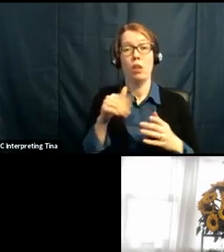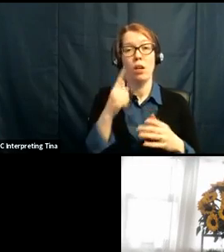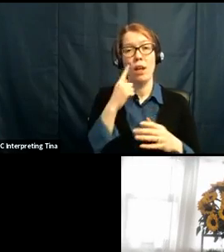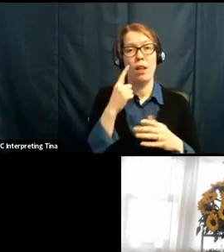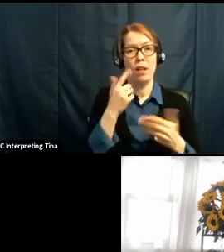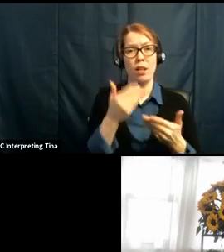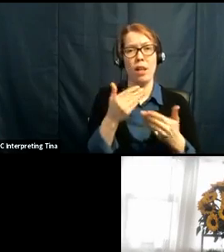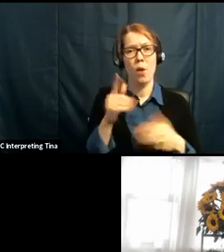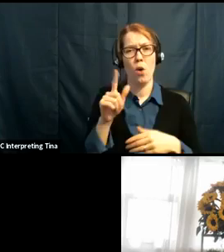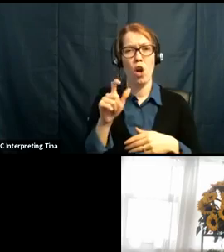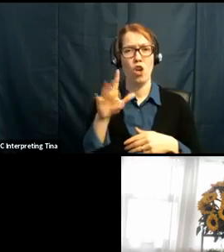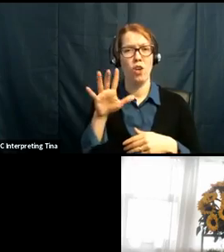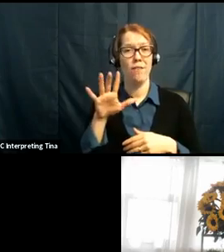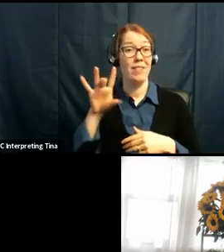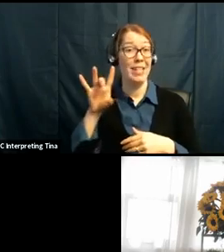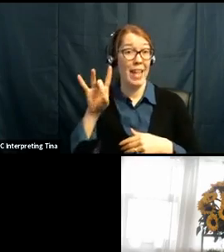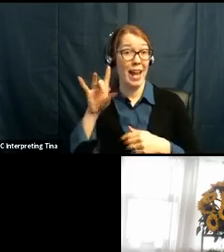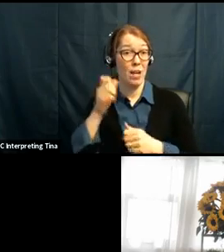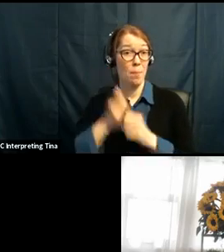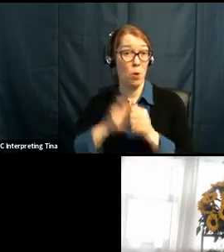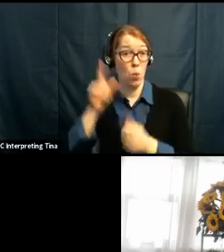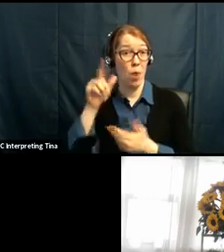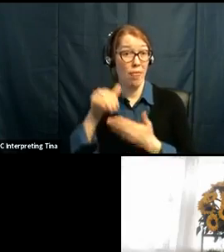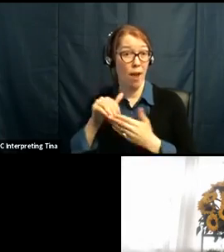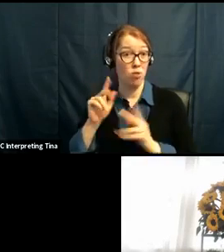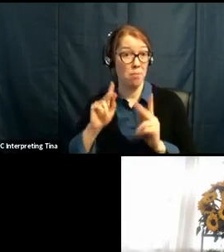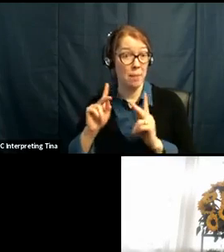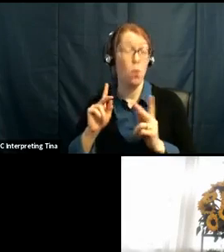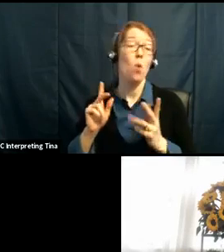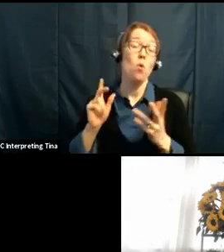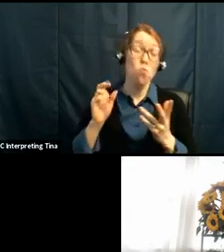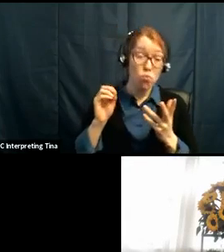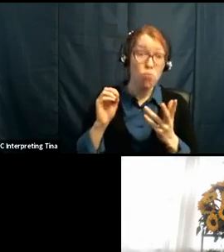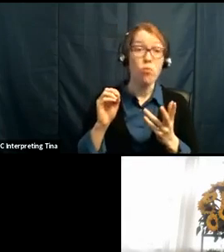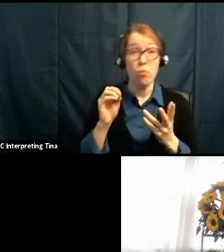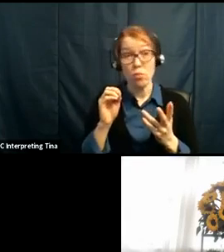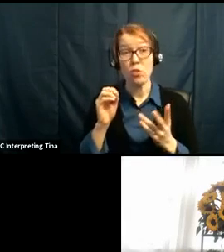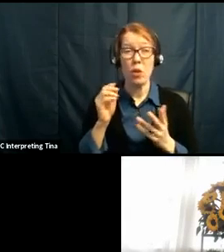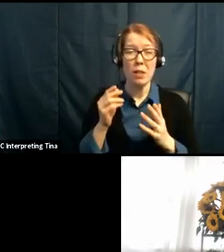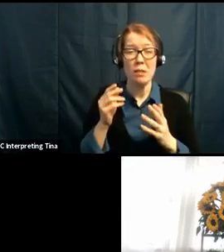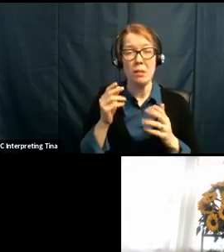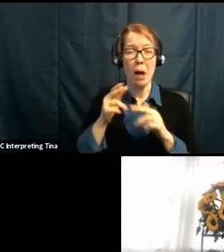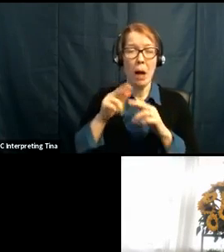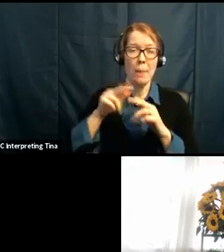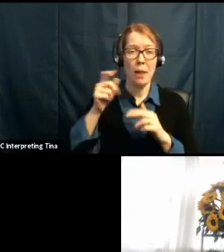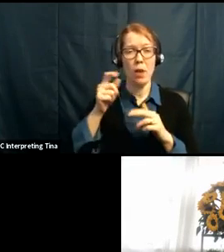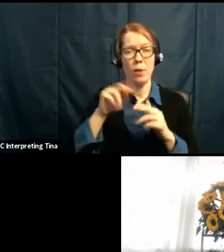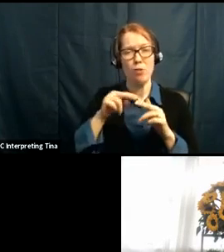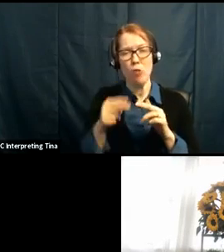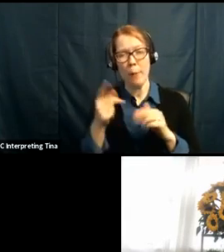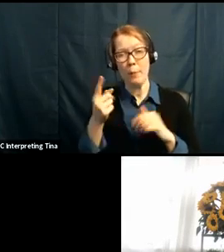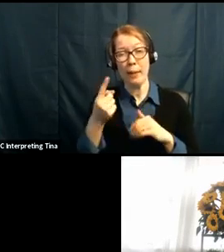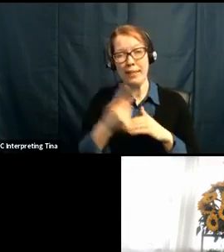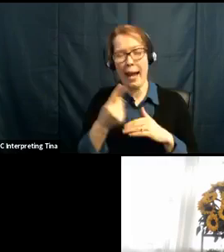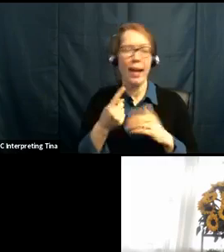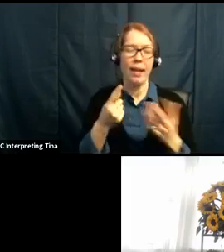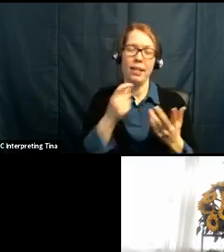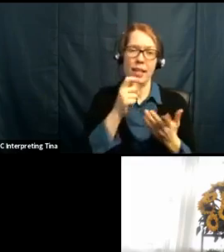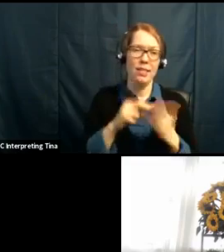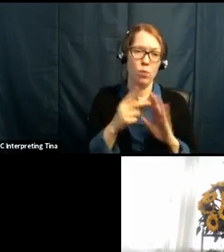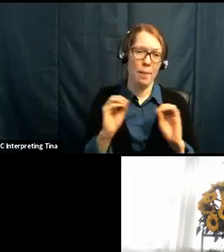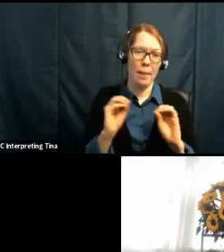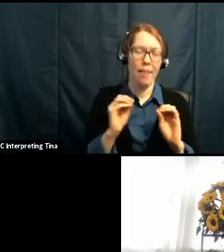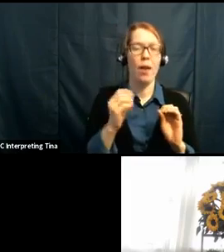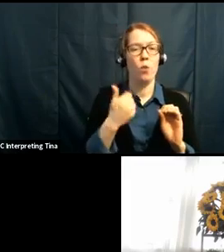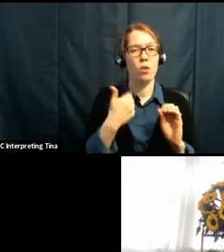around 158, give or take a little bit there. But that doesn't mean anything. Just because we dropped over a day doesn't really mean anything. We still